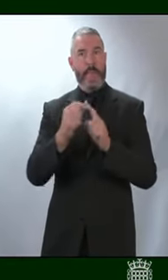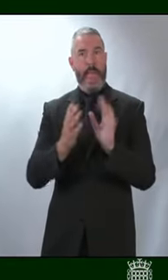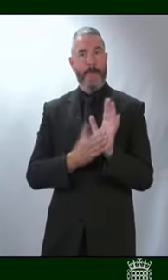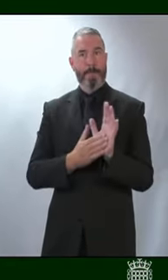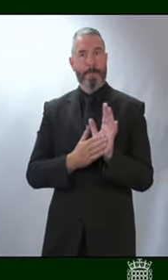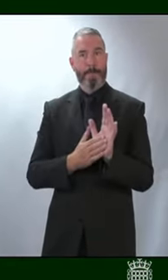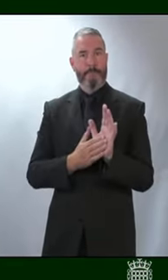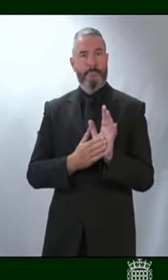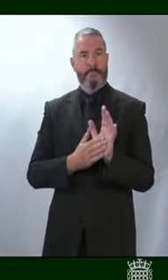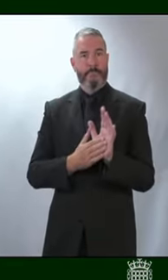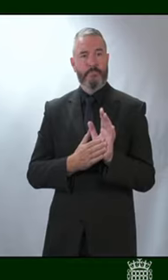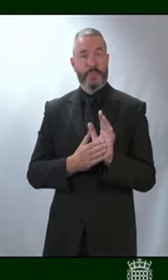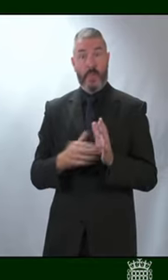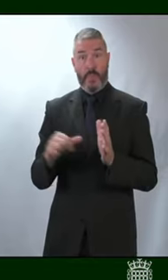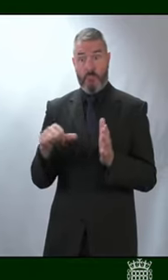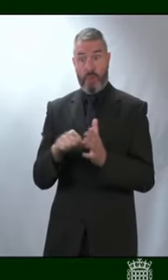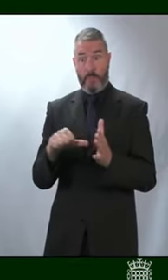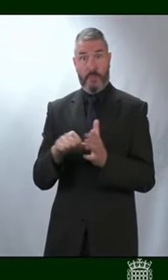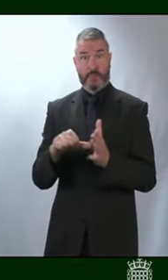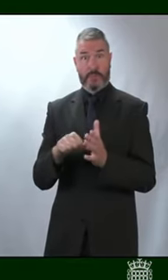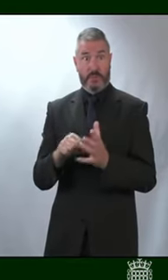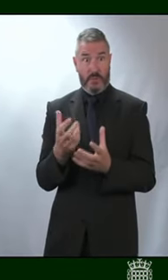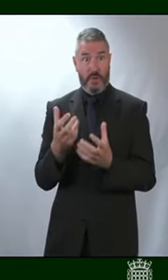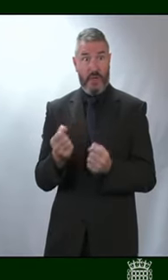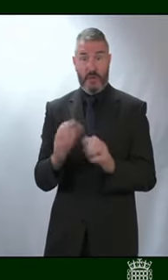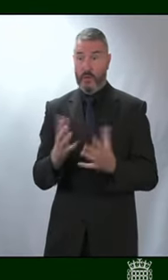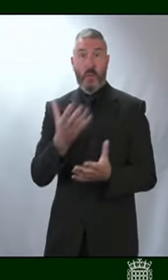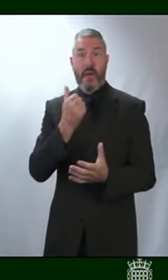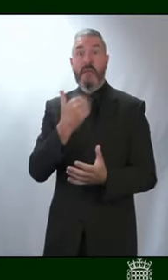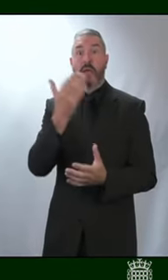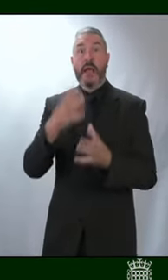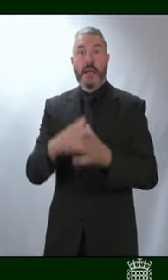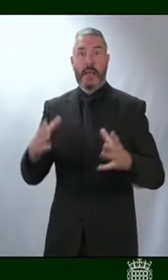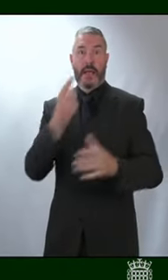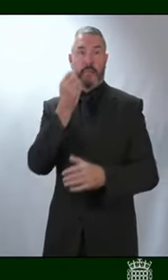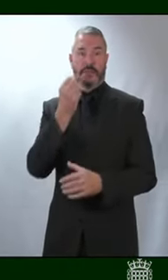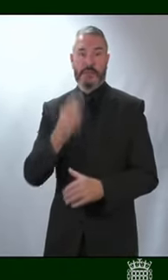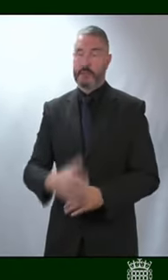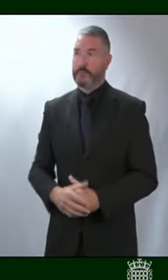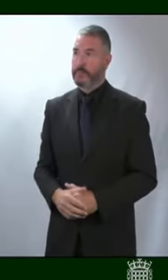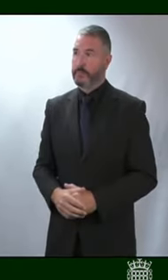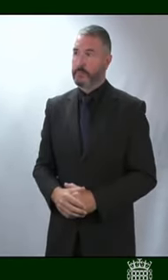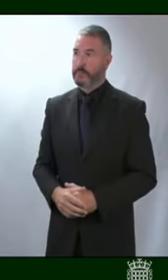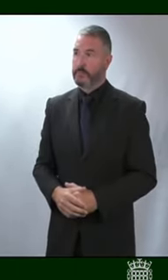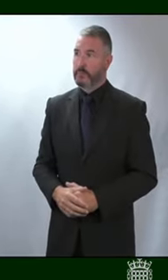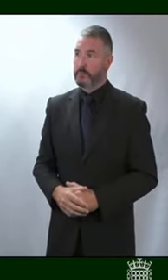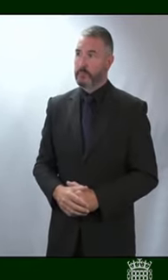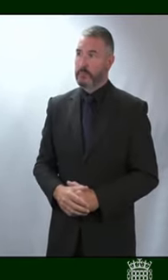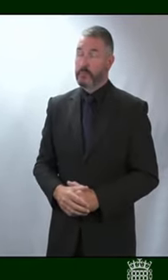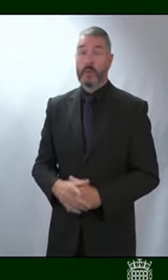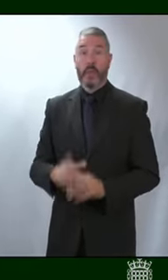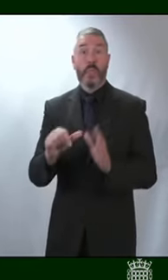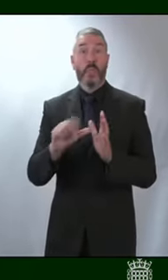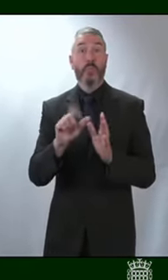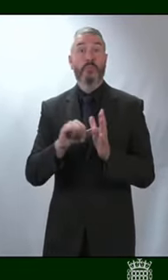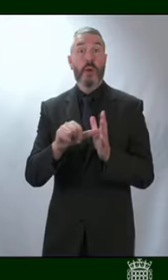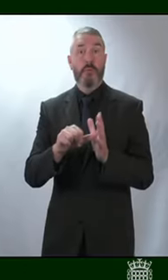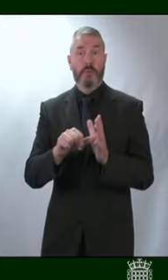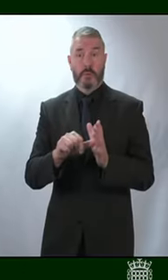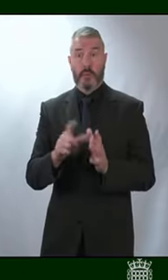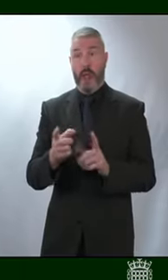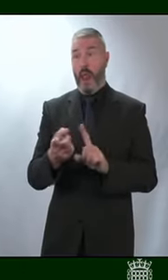the explanation for the problems that we haven't got enough capacity? It says which problem? The problem that he acknowledged 1